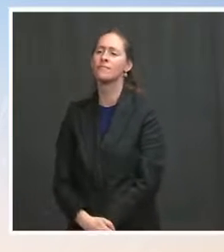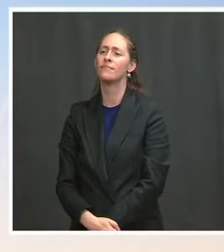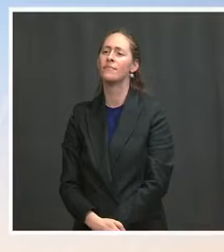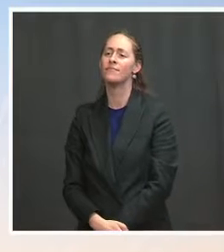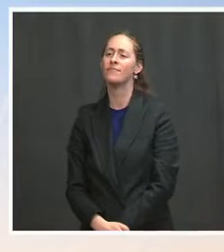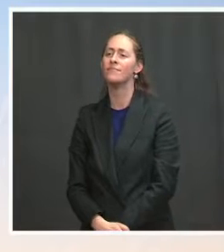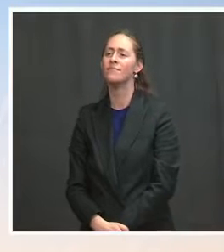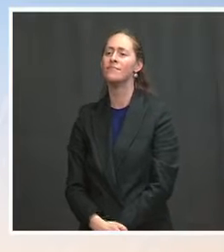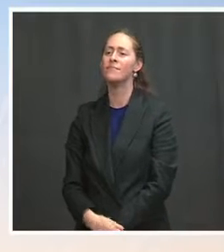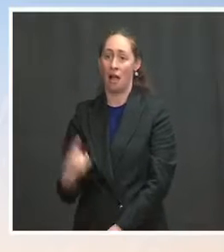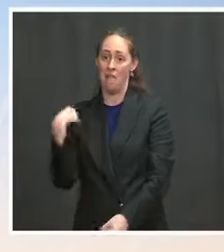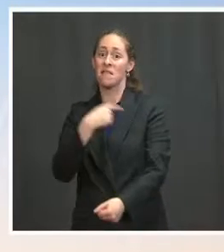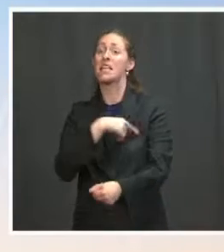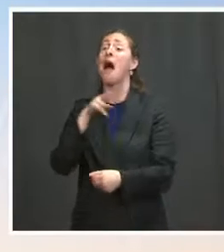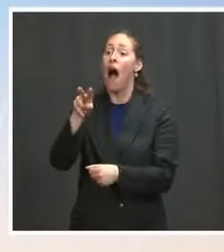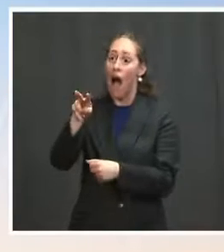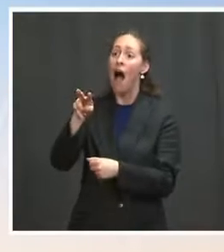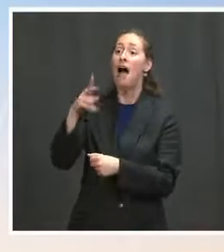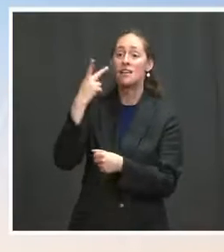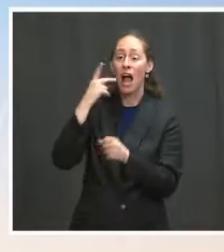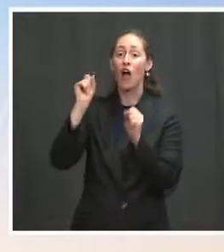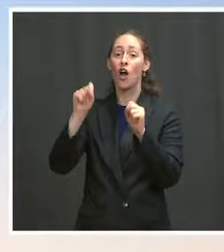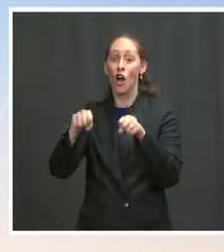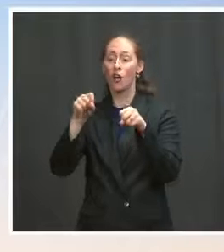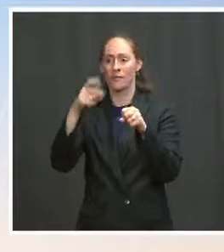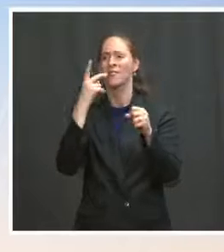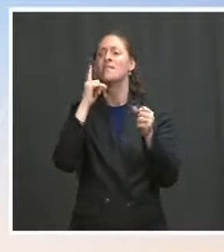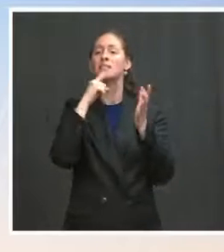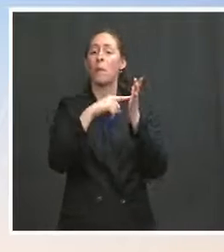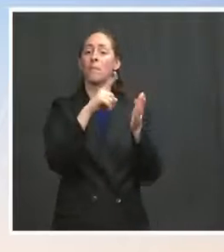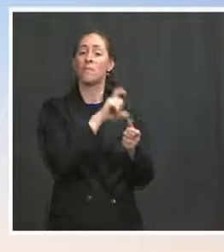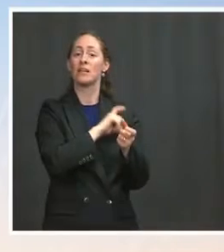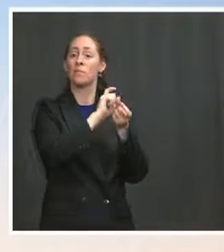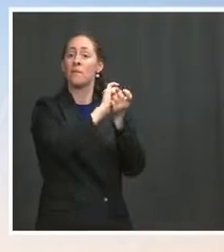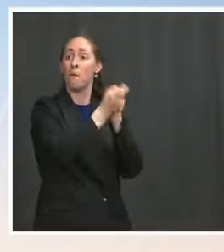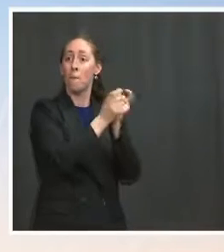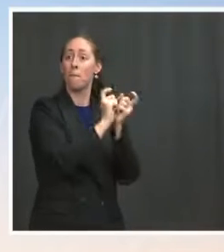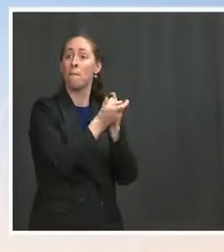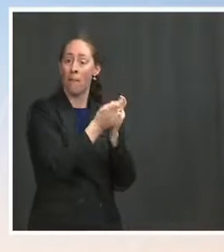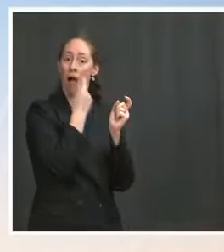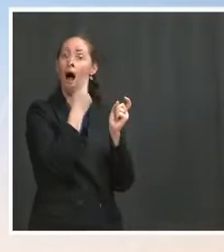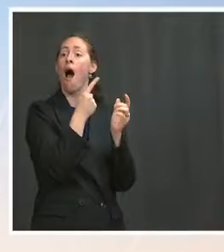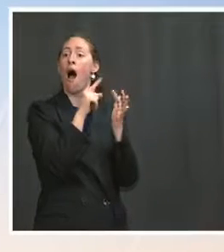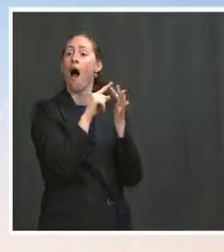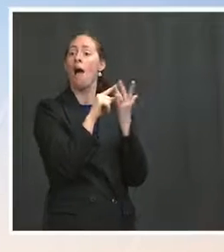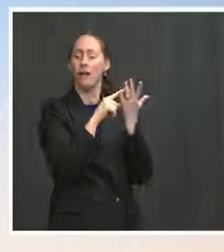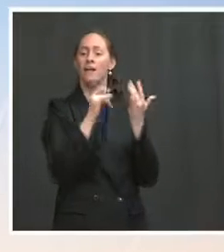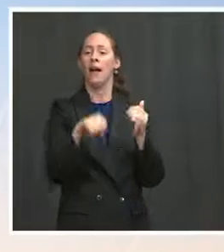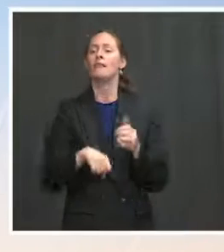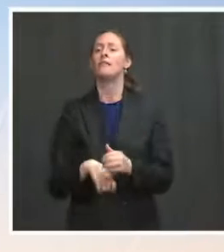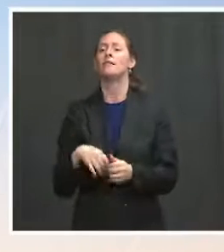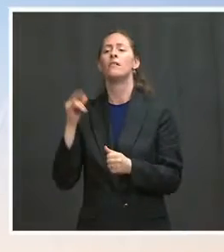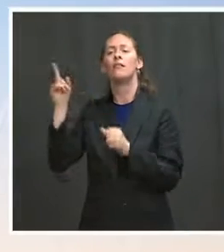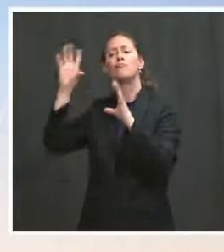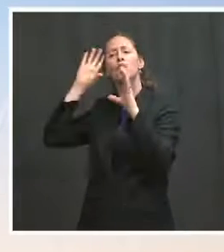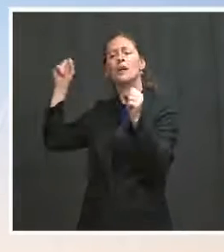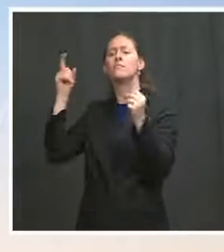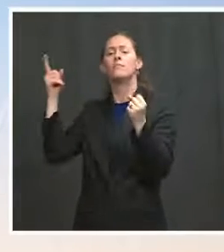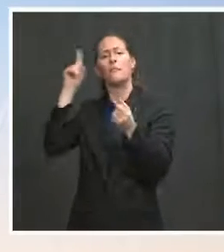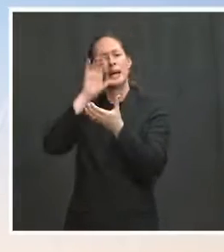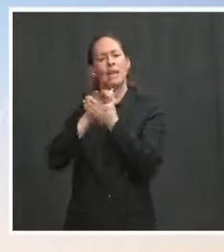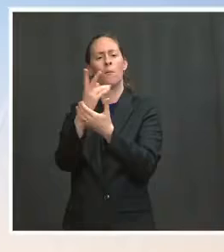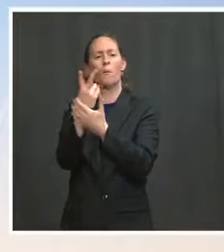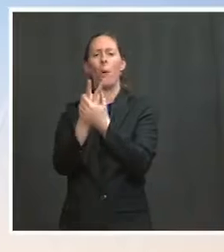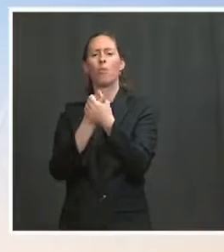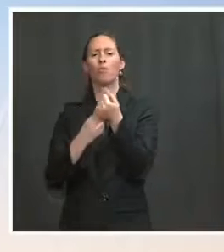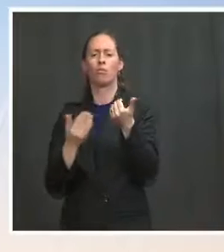in the negotiations. That's certainly a positive step. The president believes we need to do both. And most people in most communities across the country where there's